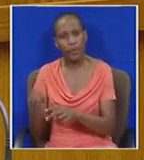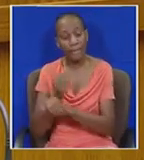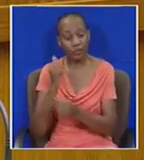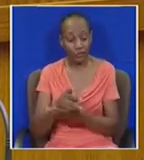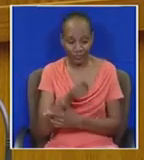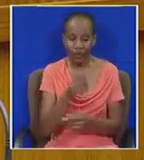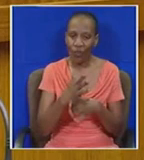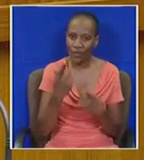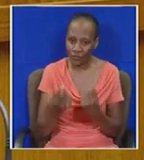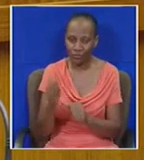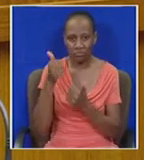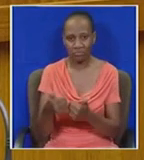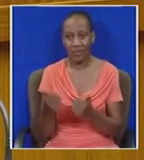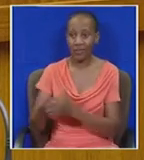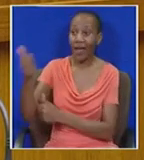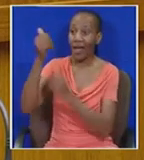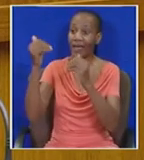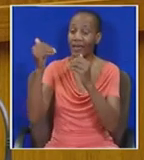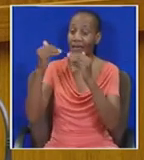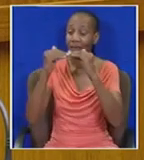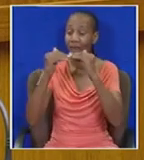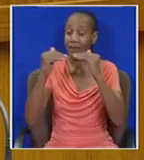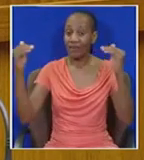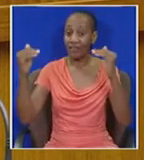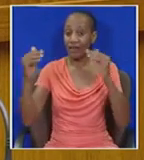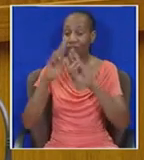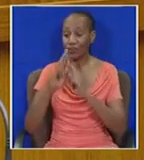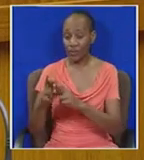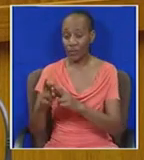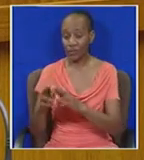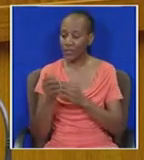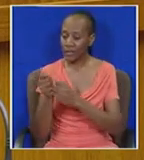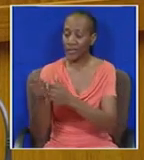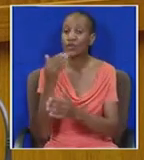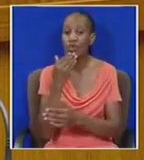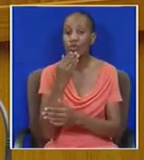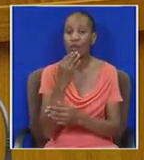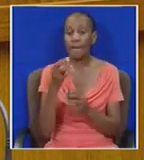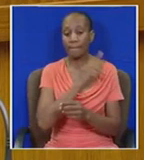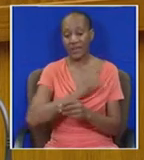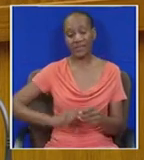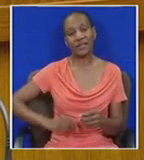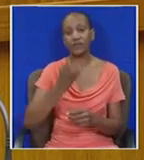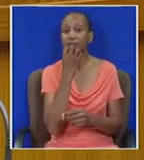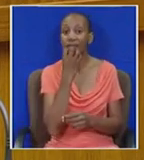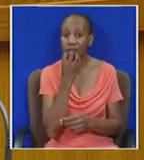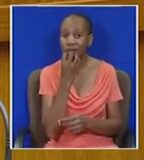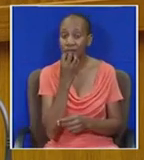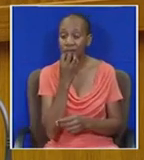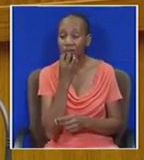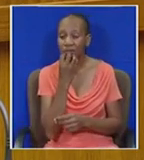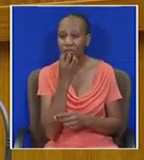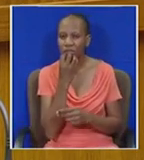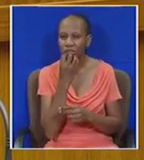The high-level panel report, headed by former President Kgalema Motlanthe, looking into legislation passed